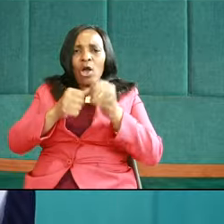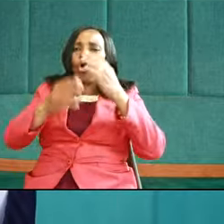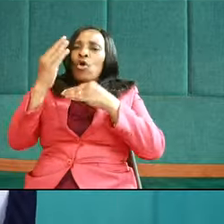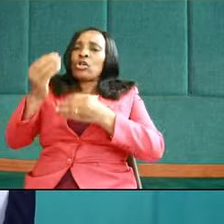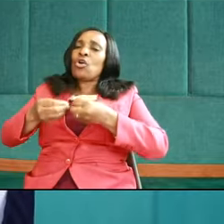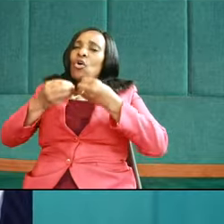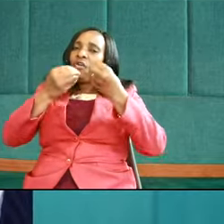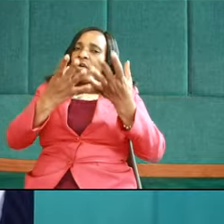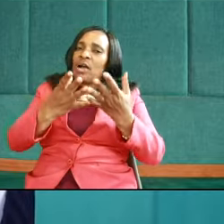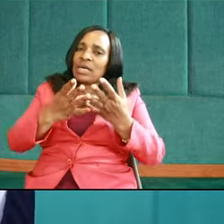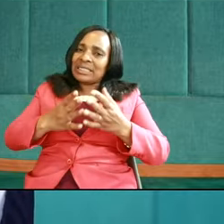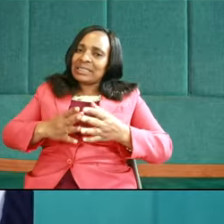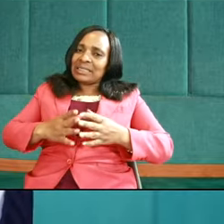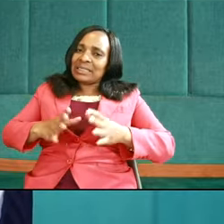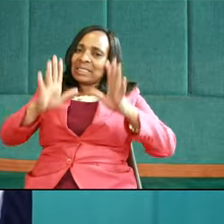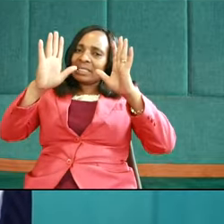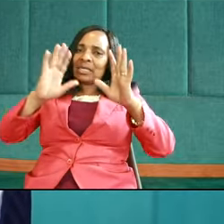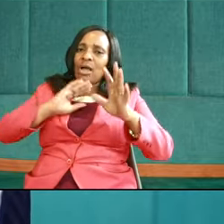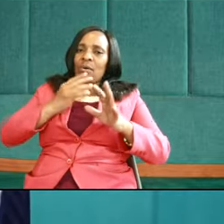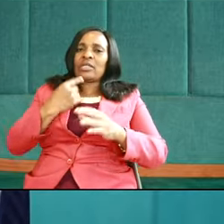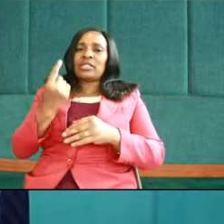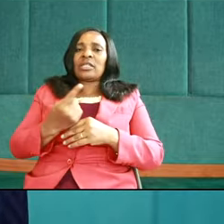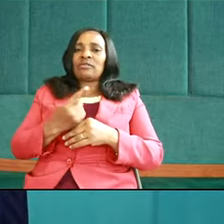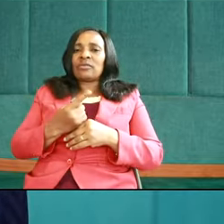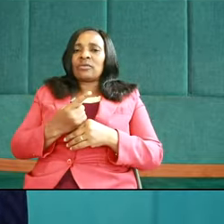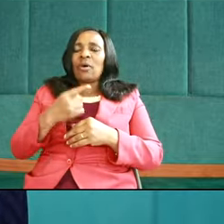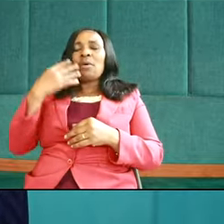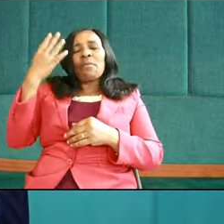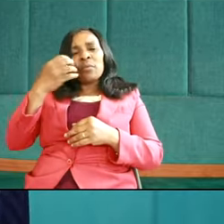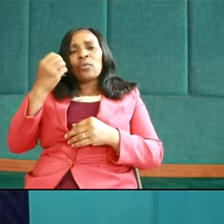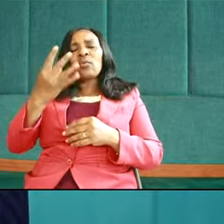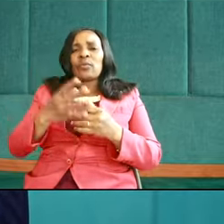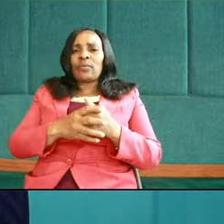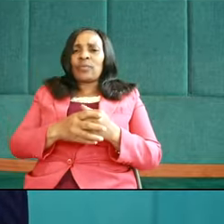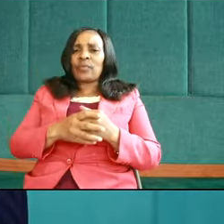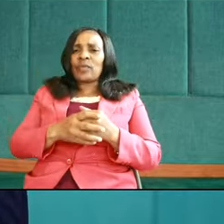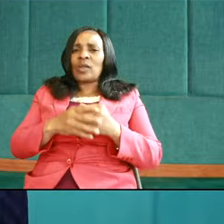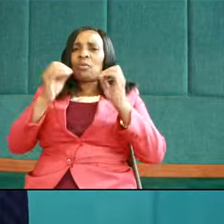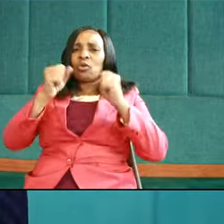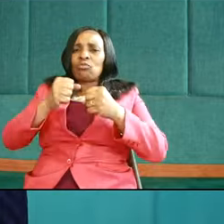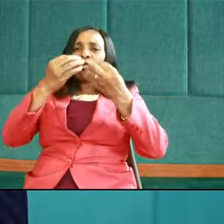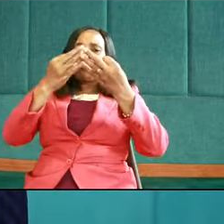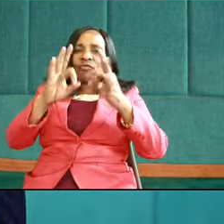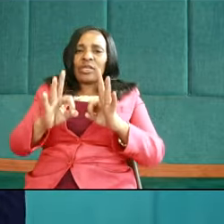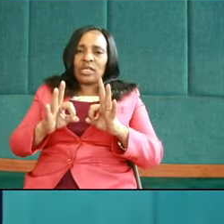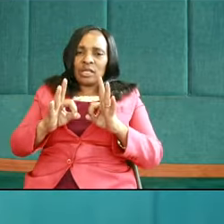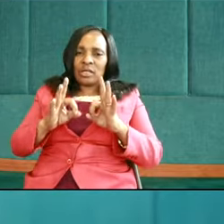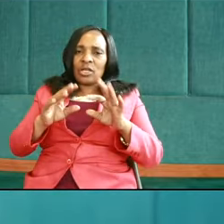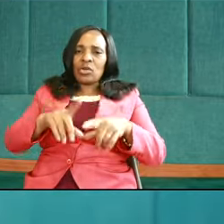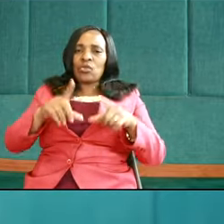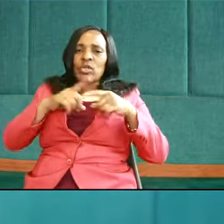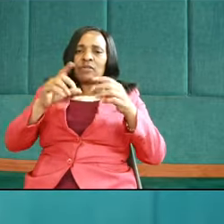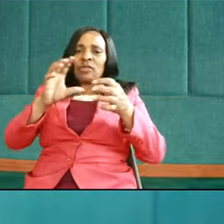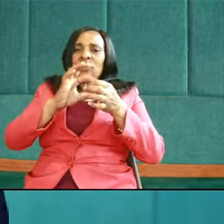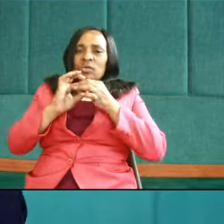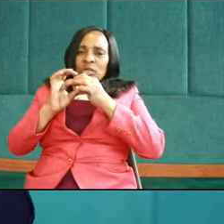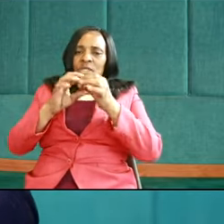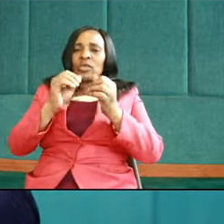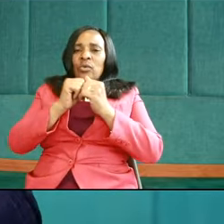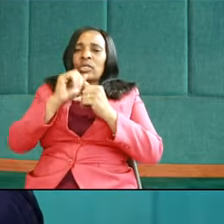us surrendering ourselves, it's beautiful because we get to be free and to live in unity with